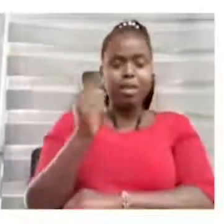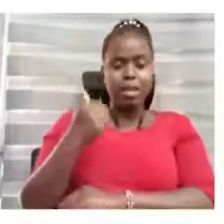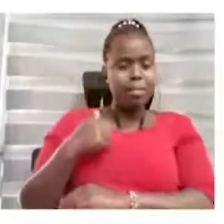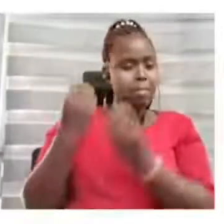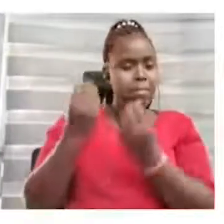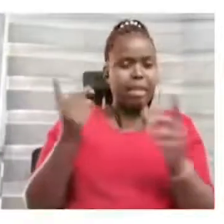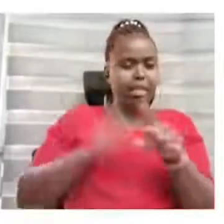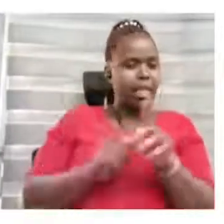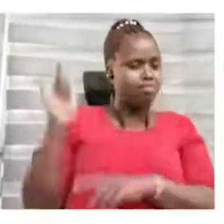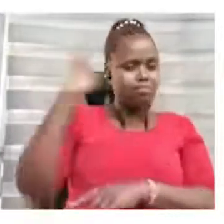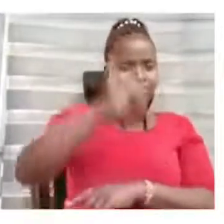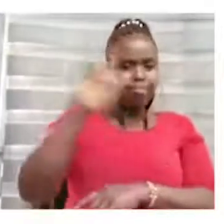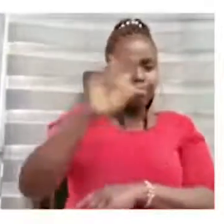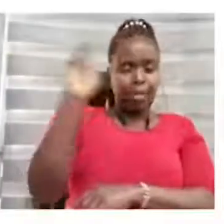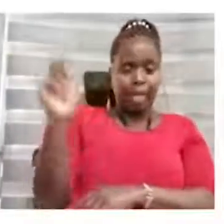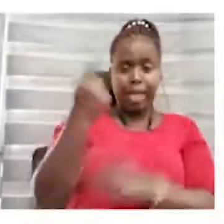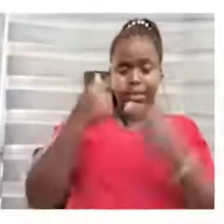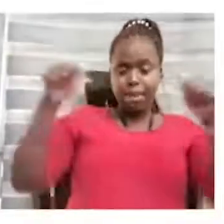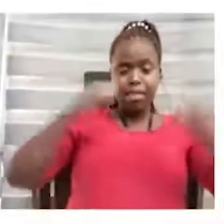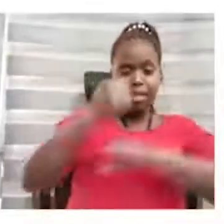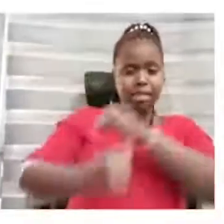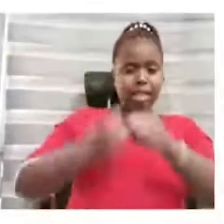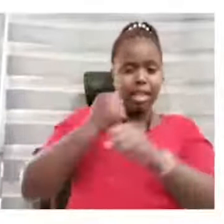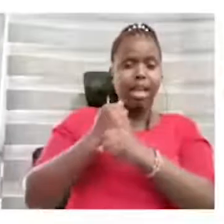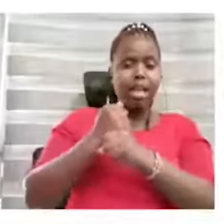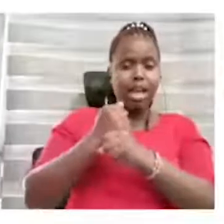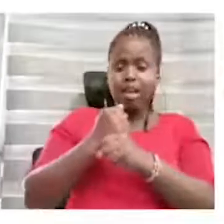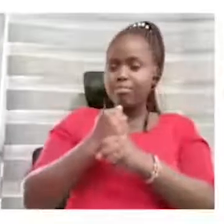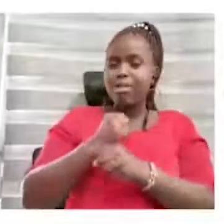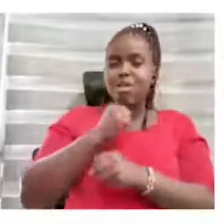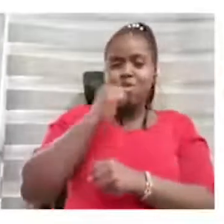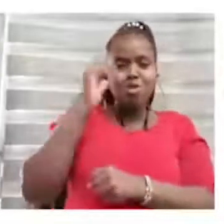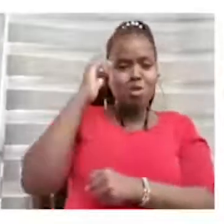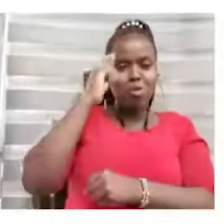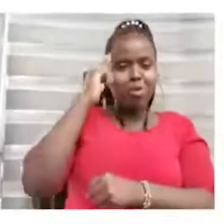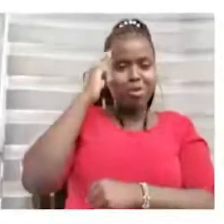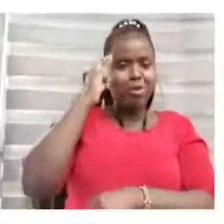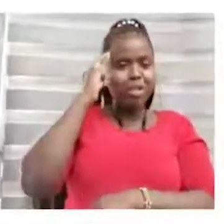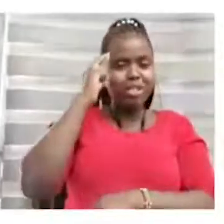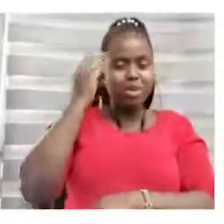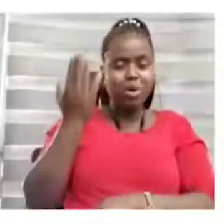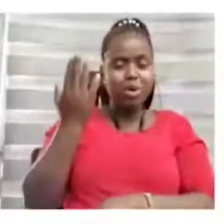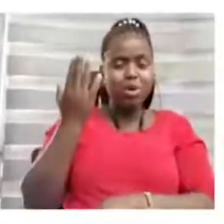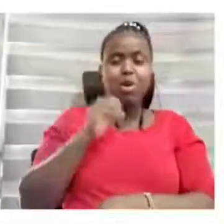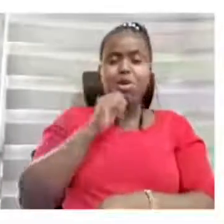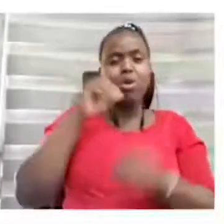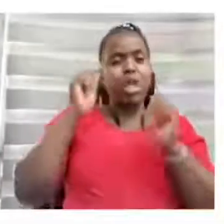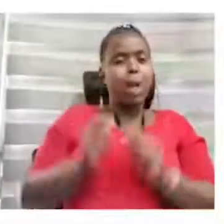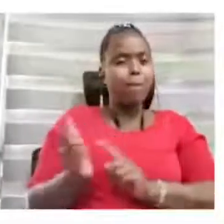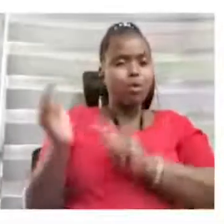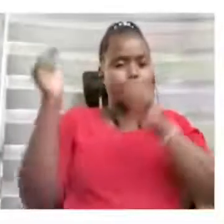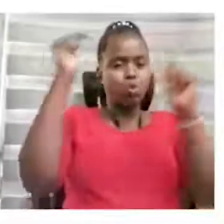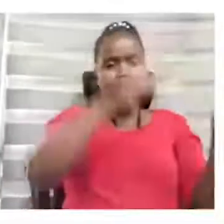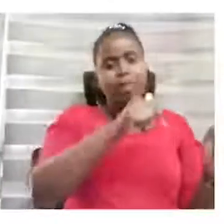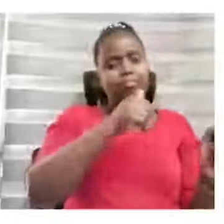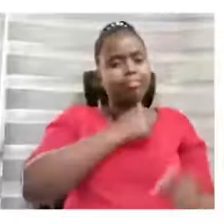Kenya, but unfortunately this year, for known reasons, we're all not able to attend, which is very unfortunate,